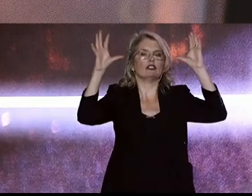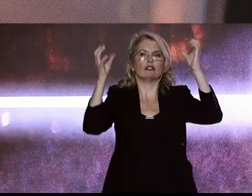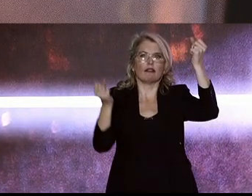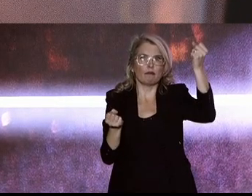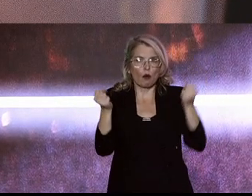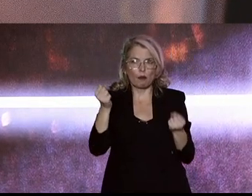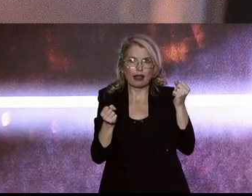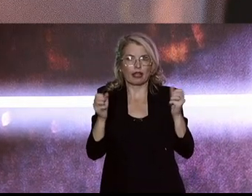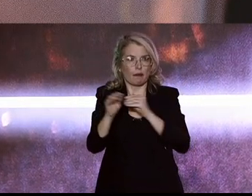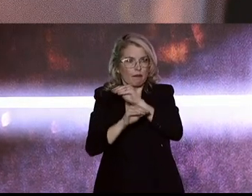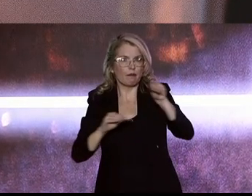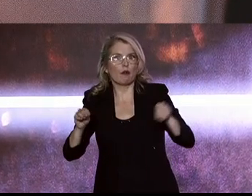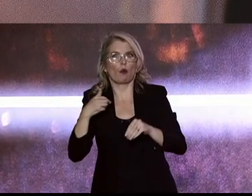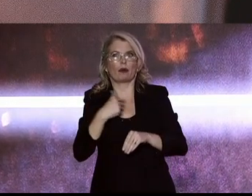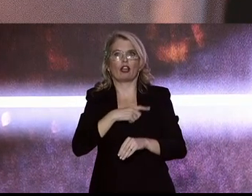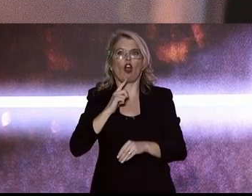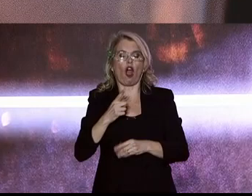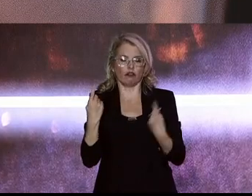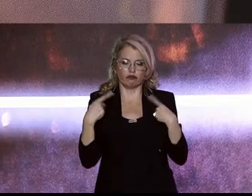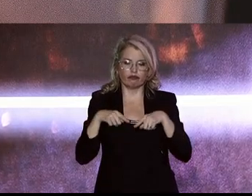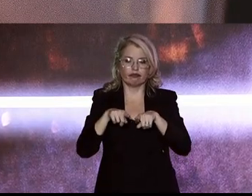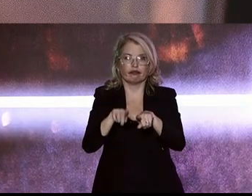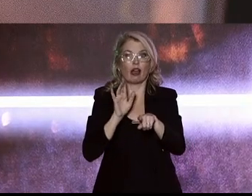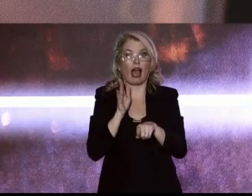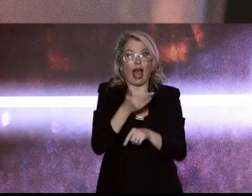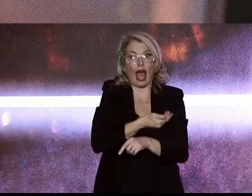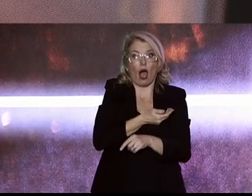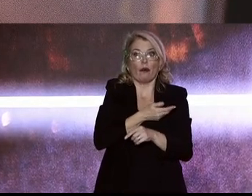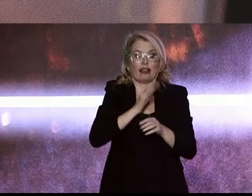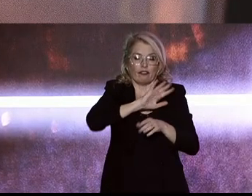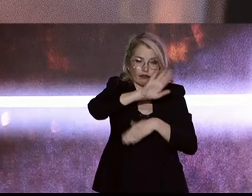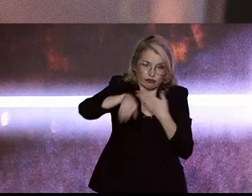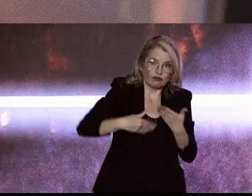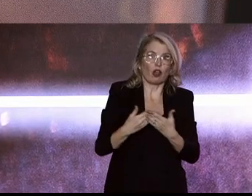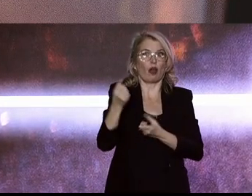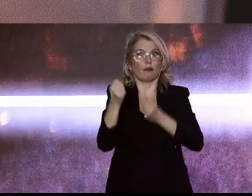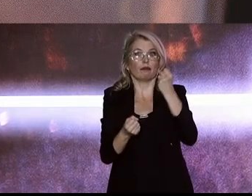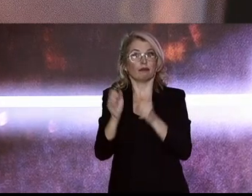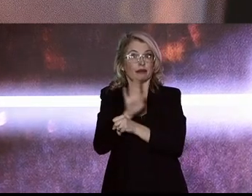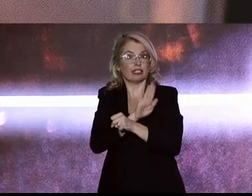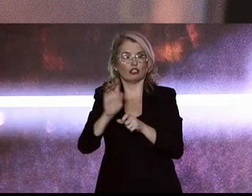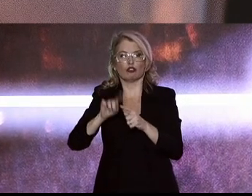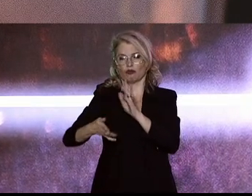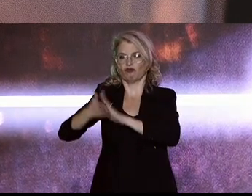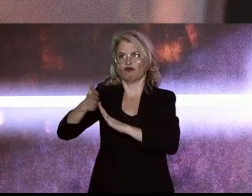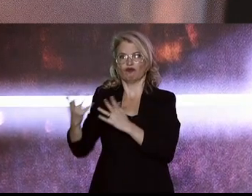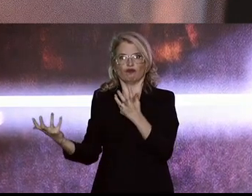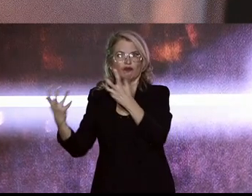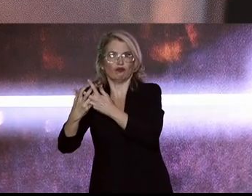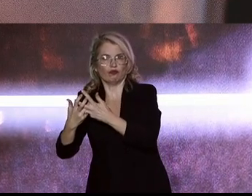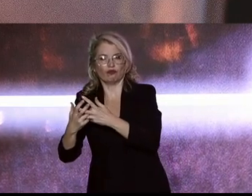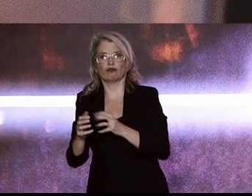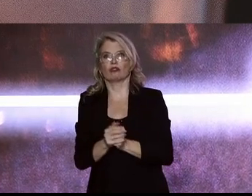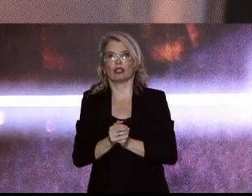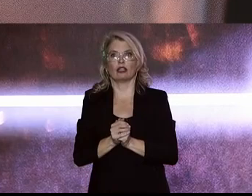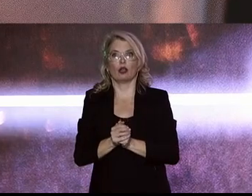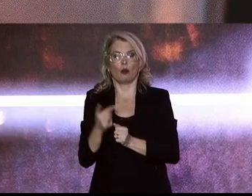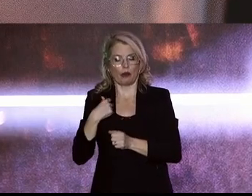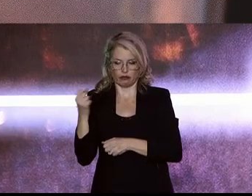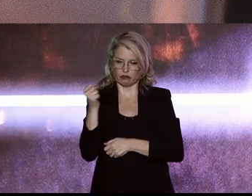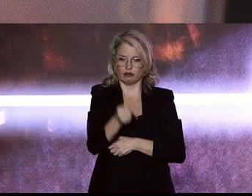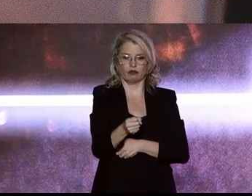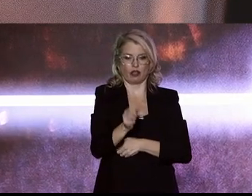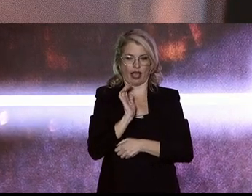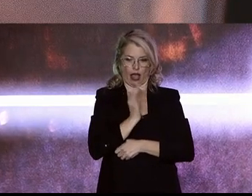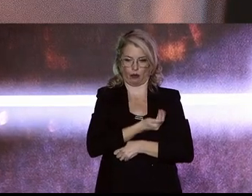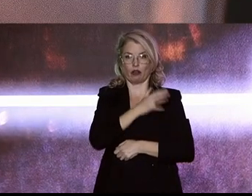mobility that we are realigning our entire mobility business to facilitate it. We are